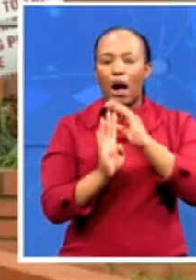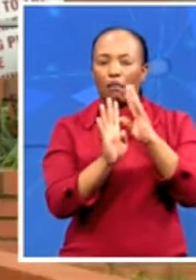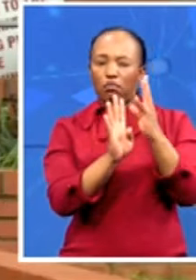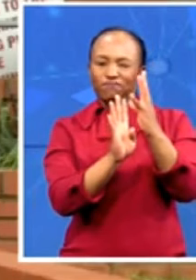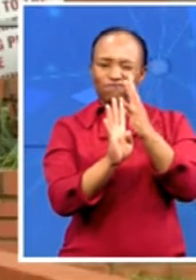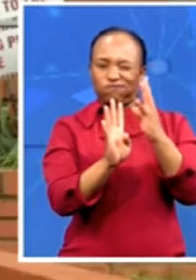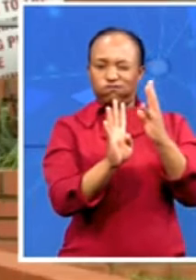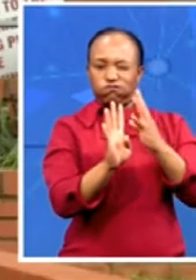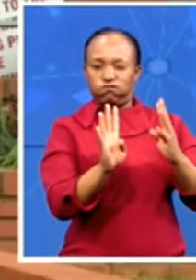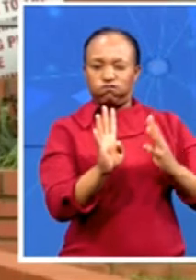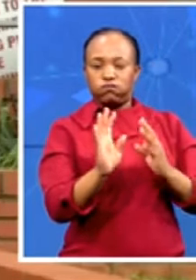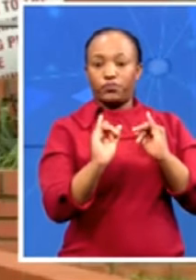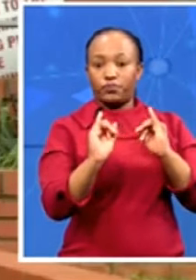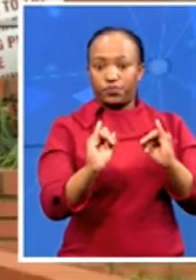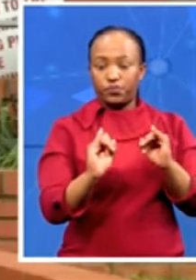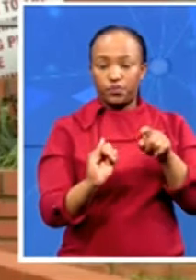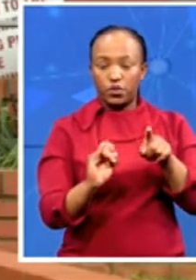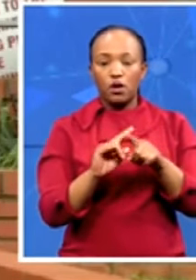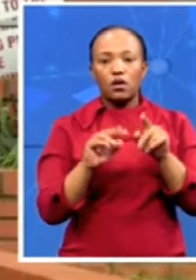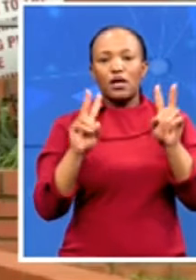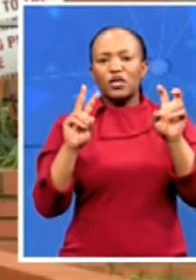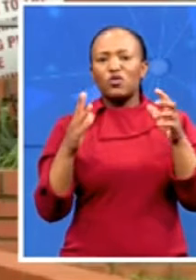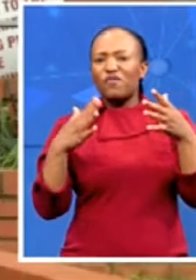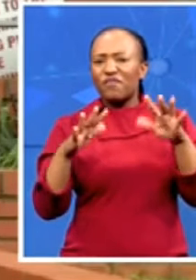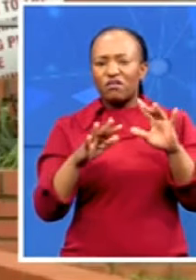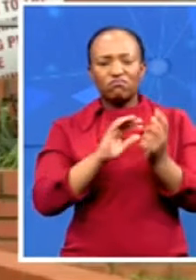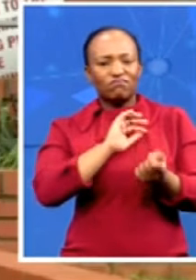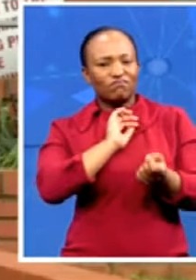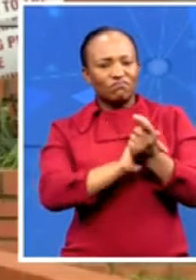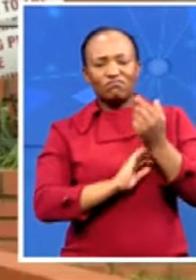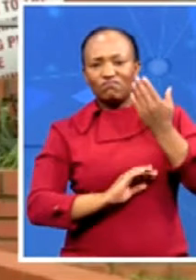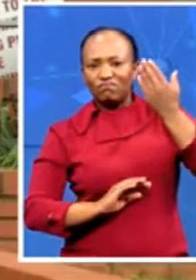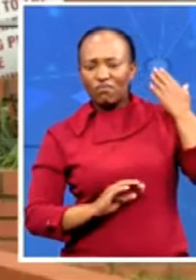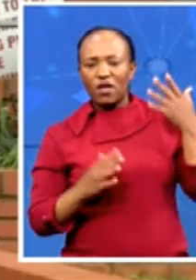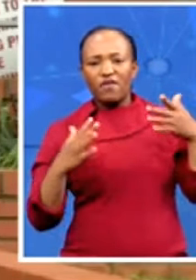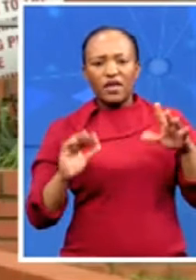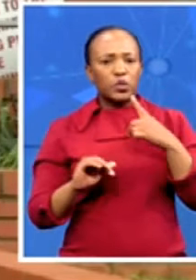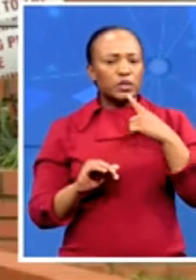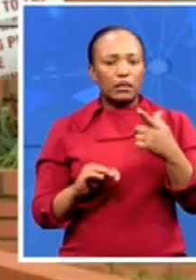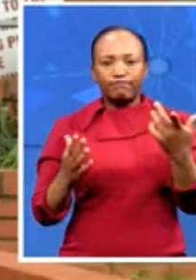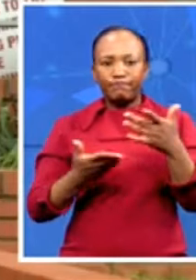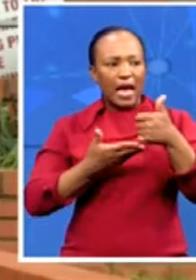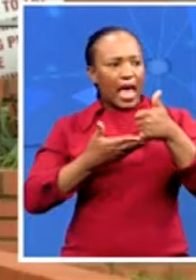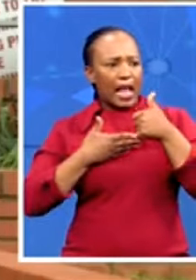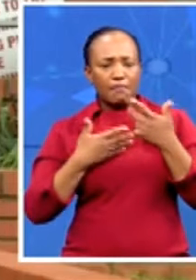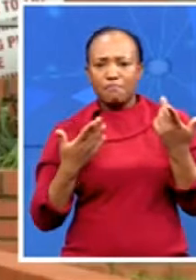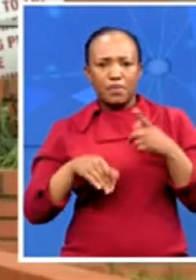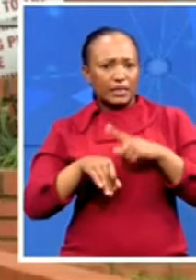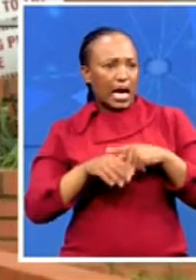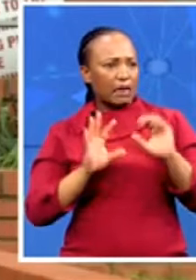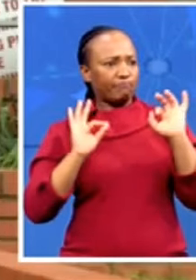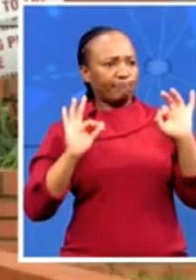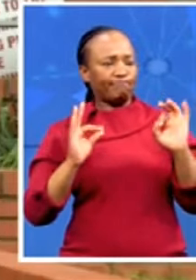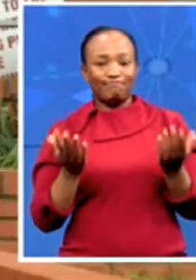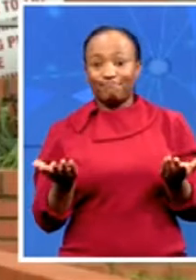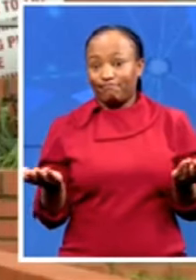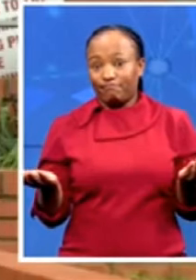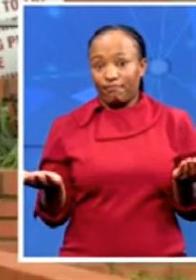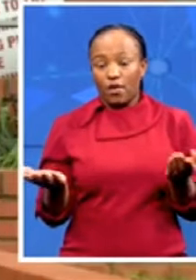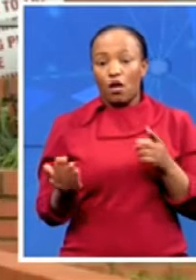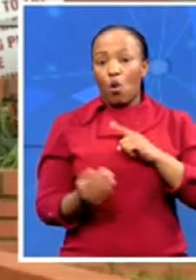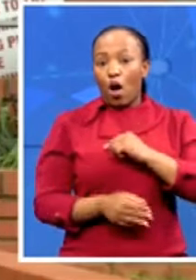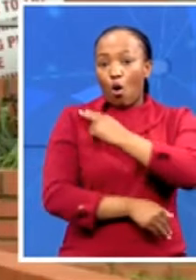the issue from the people that have been coming here, saying that they cannot be assisted on time. But and also the fact that the hospital sometimes is run out of water, that